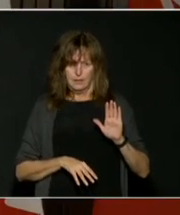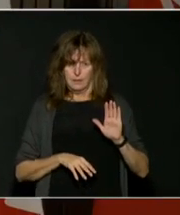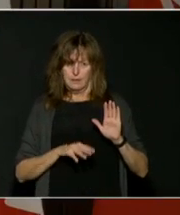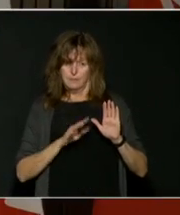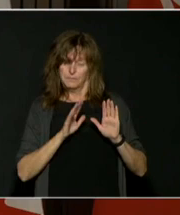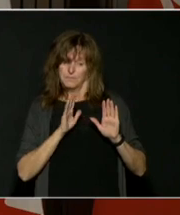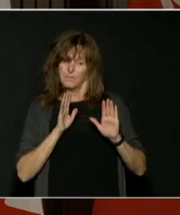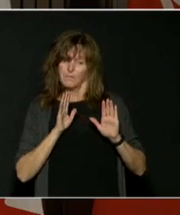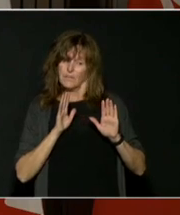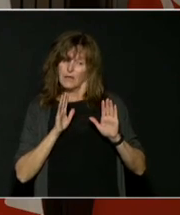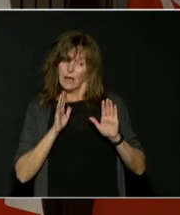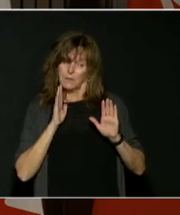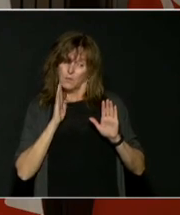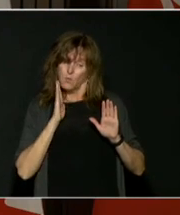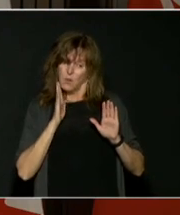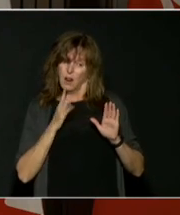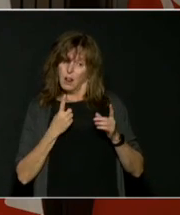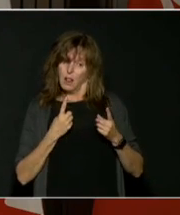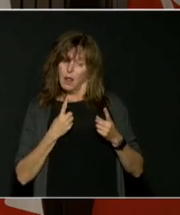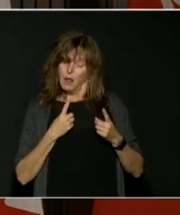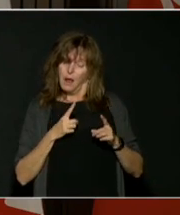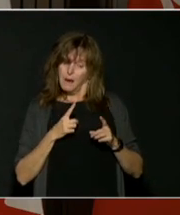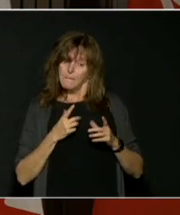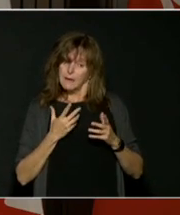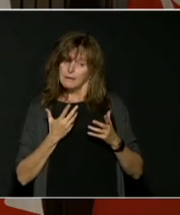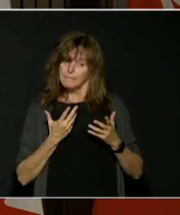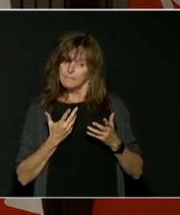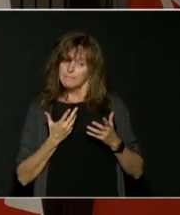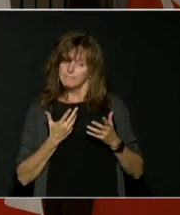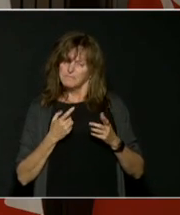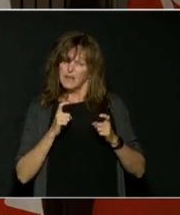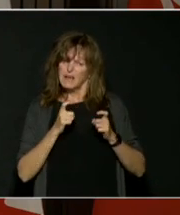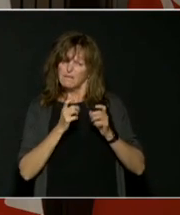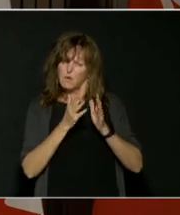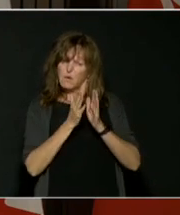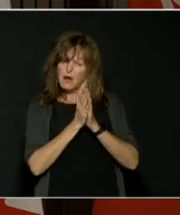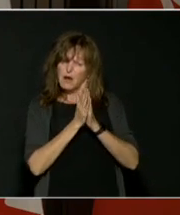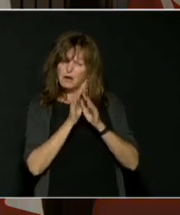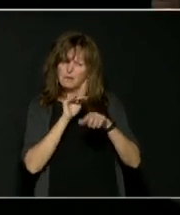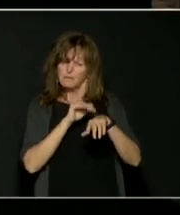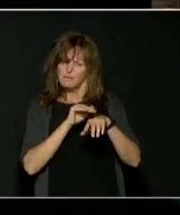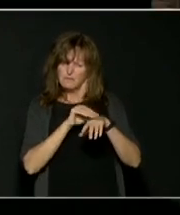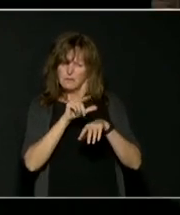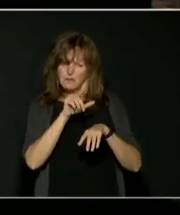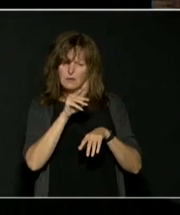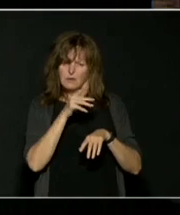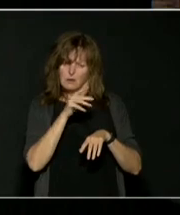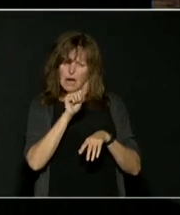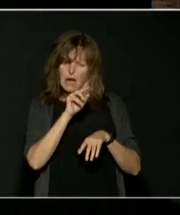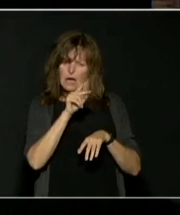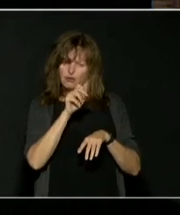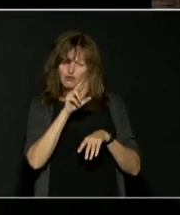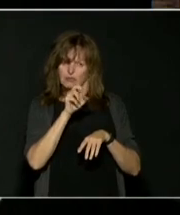should be happening. I'm going to ask Mr. Anderson to answer more specifically. Thanks.